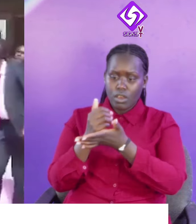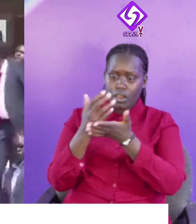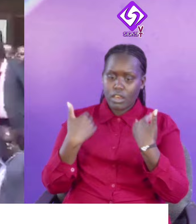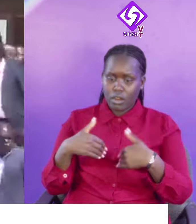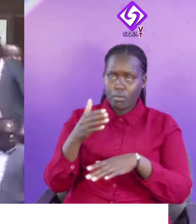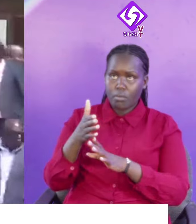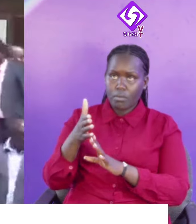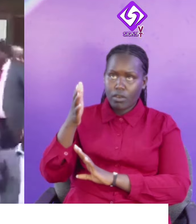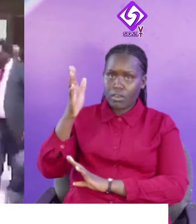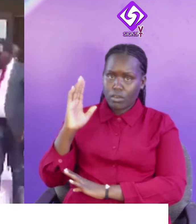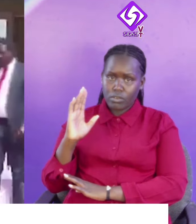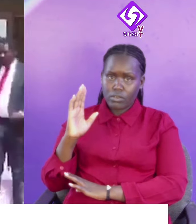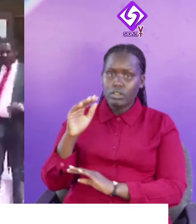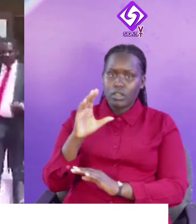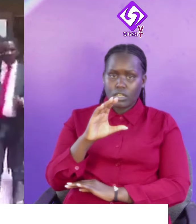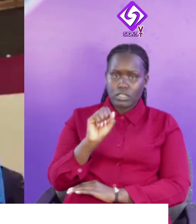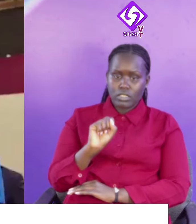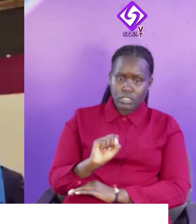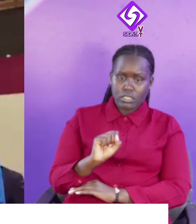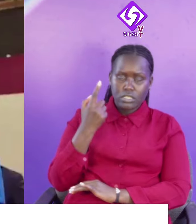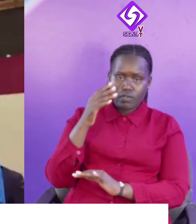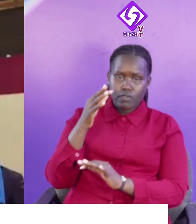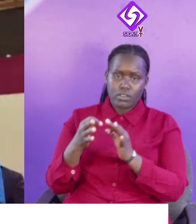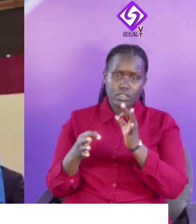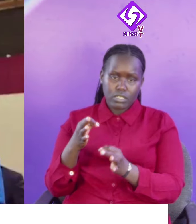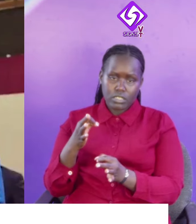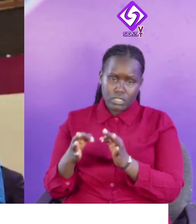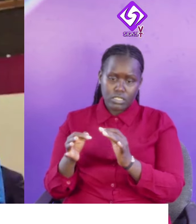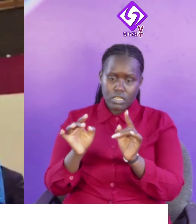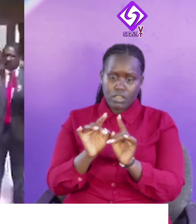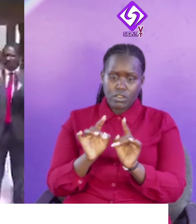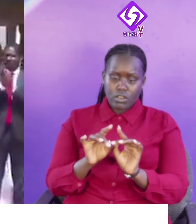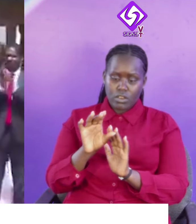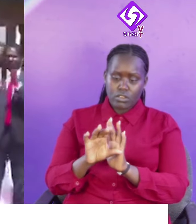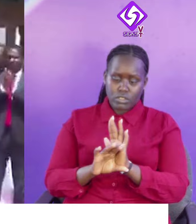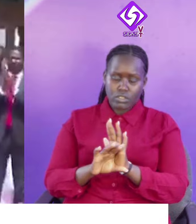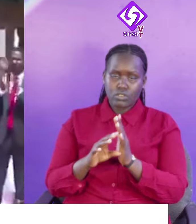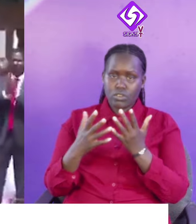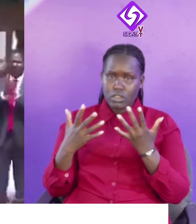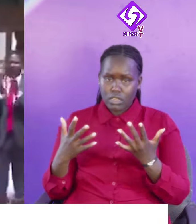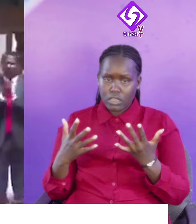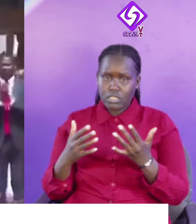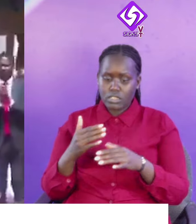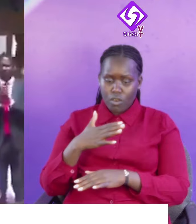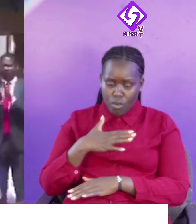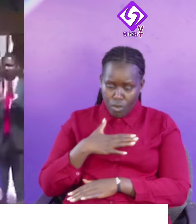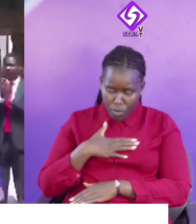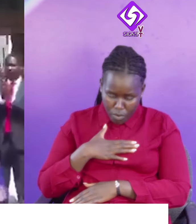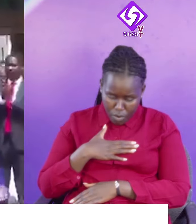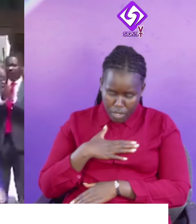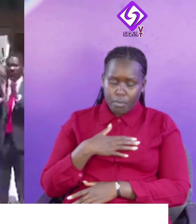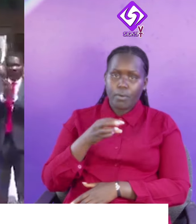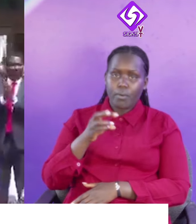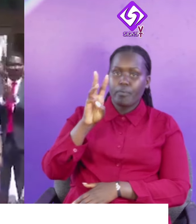mate and Cabinet Secretary for Justice and Constitutional Affairs, the Honorable